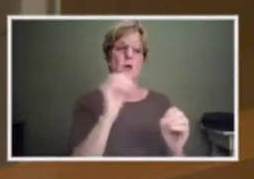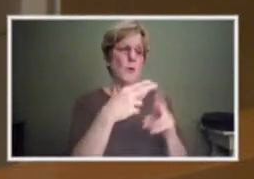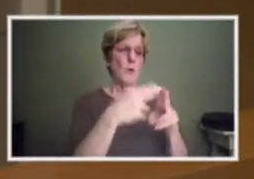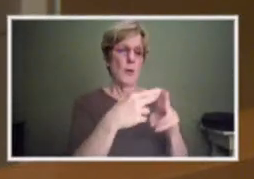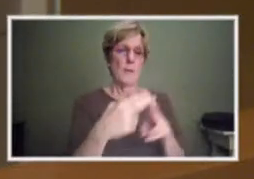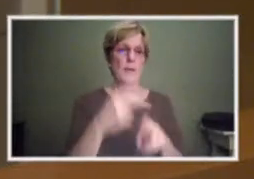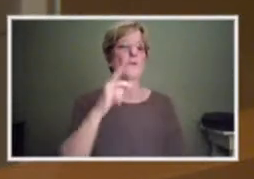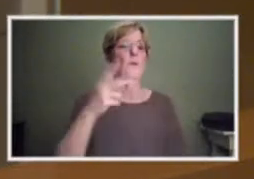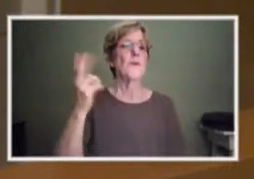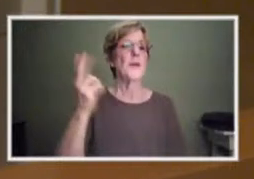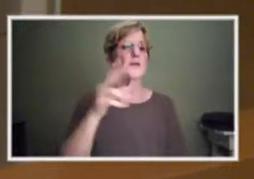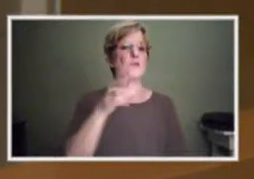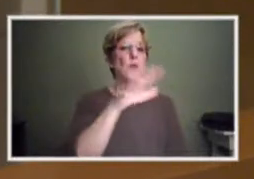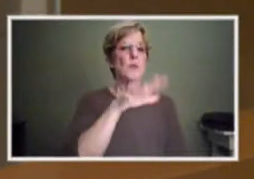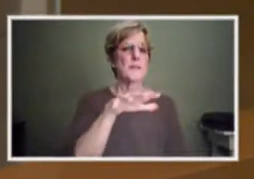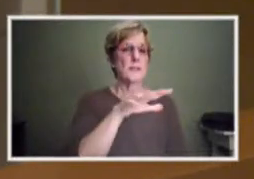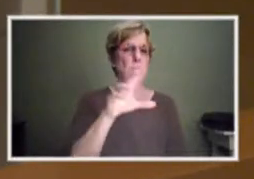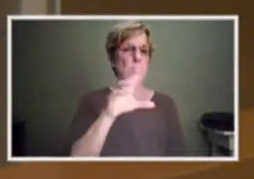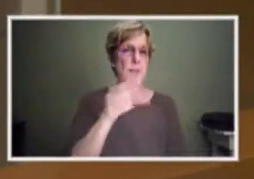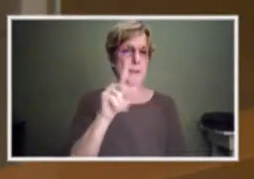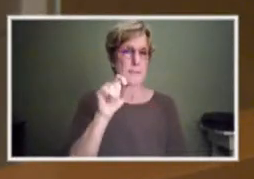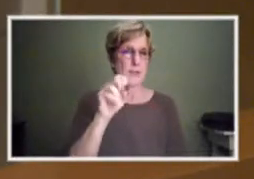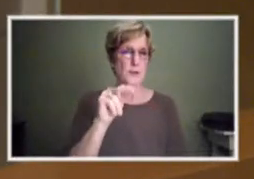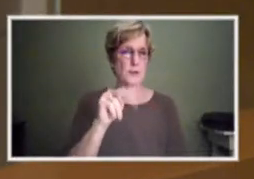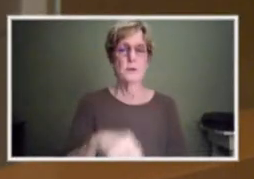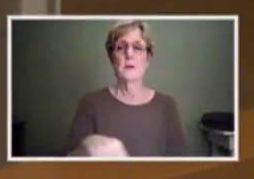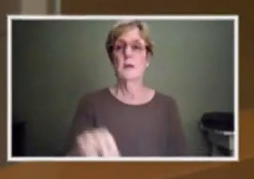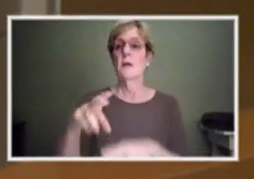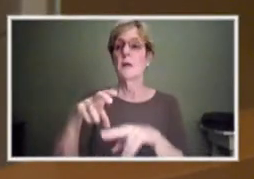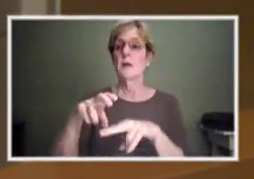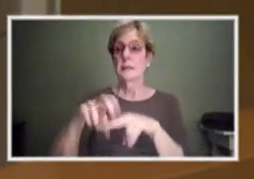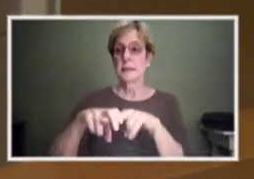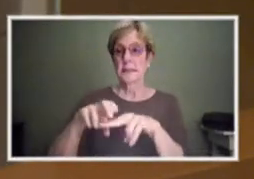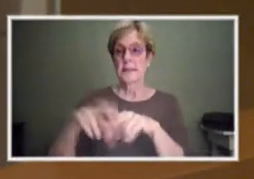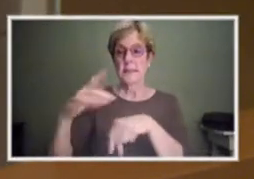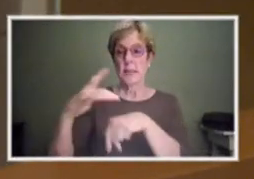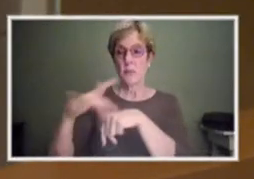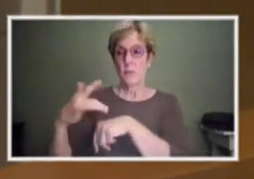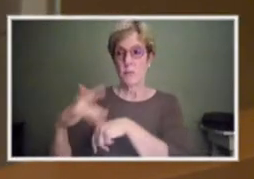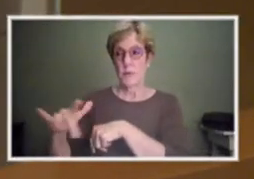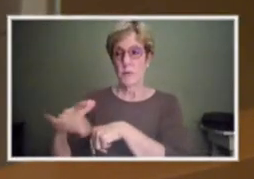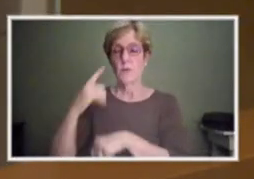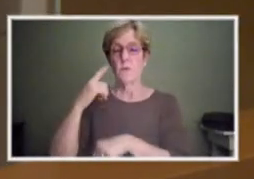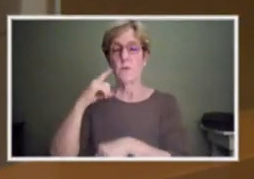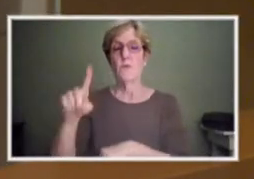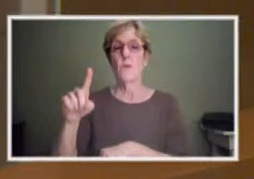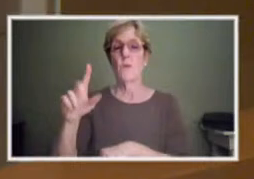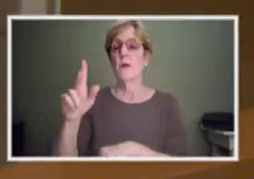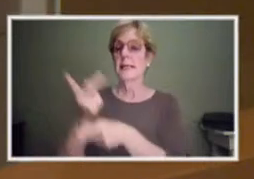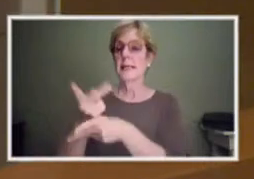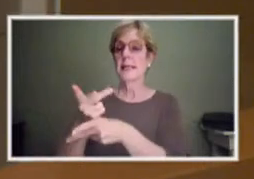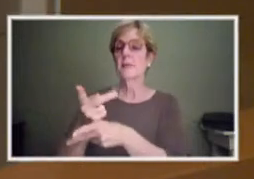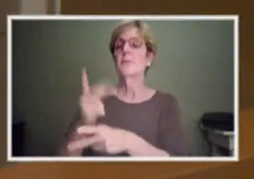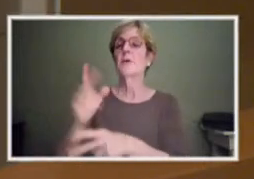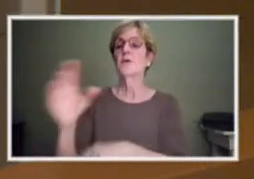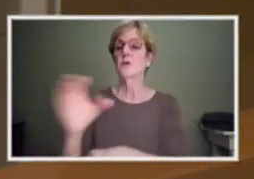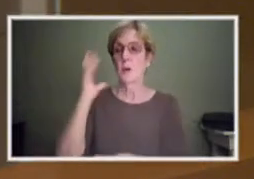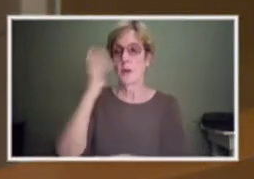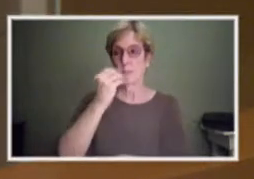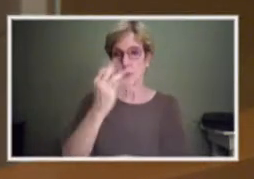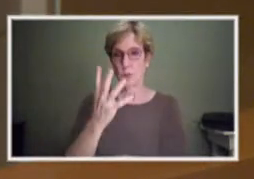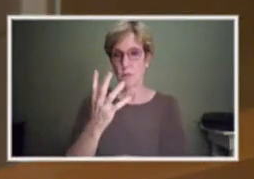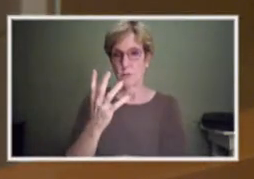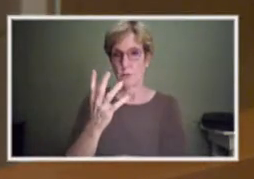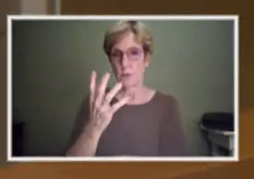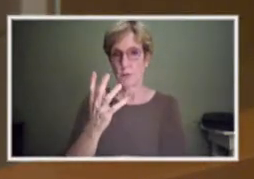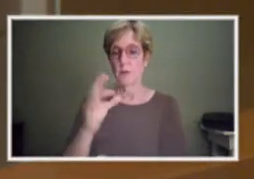Historic District Commission. Seats that are open for the Keep Charlotte Beautiful,